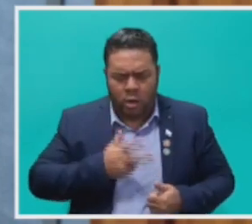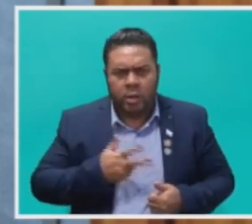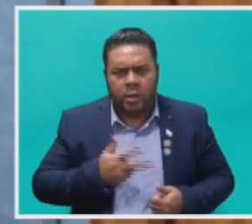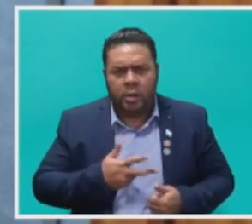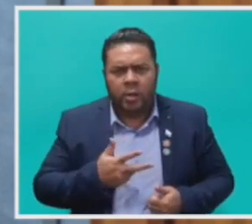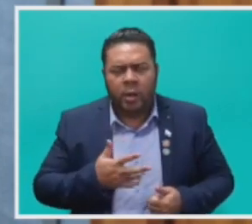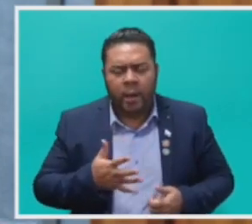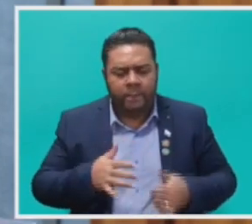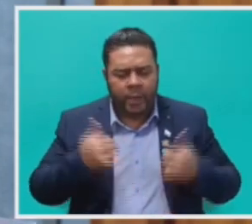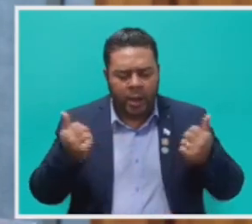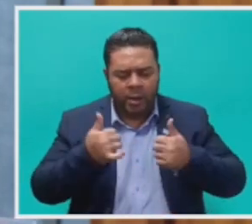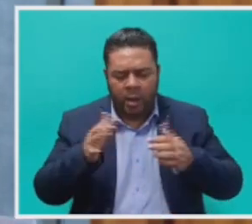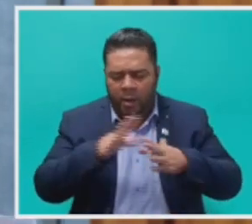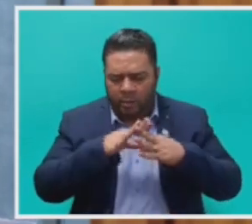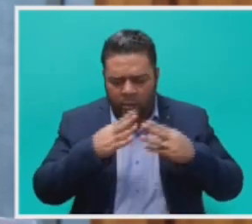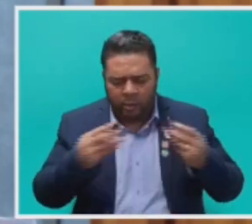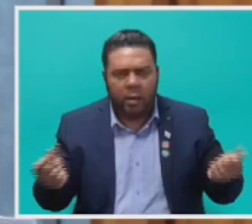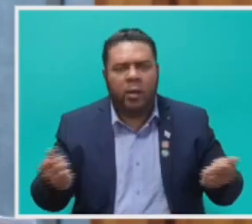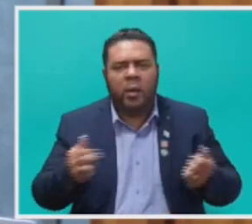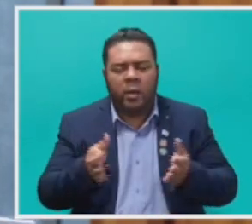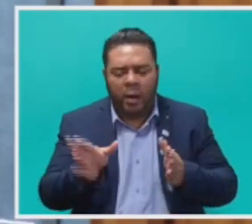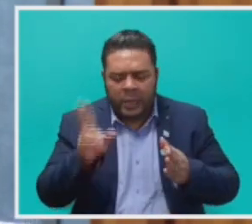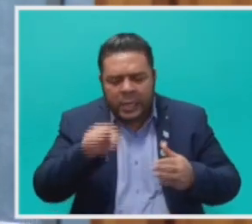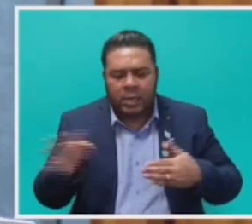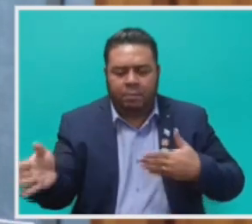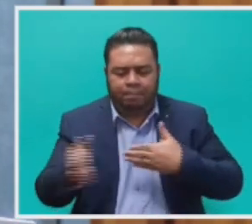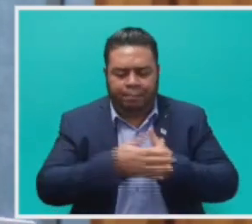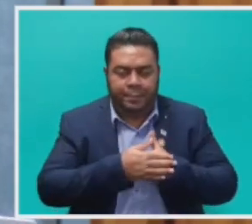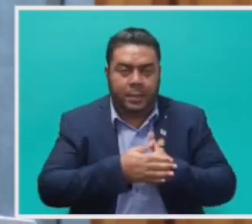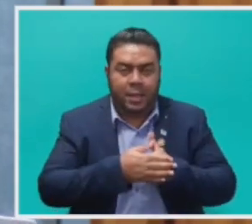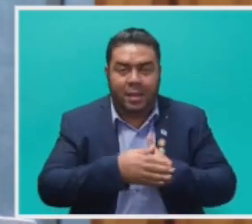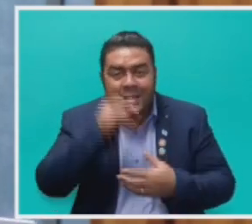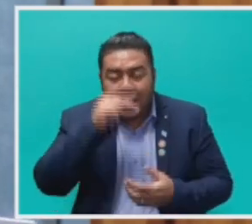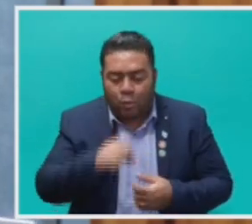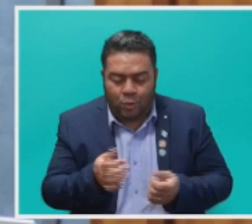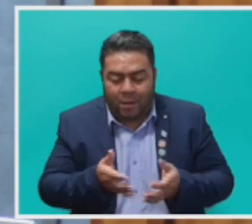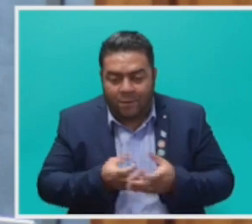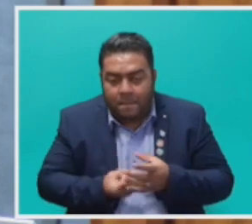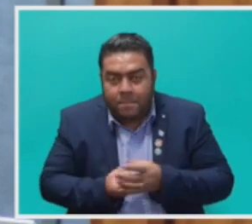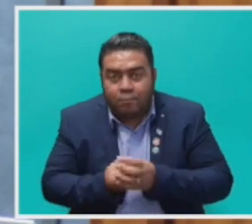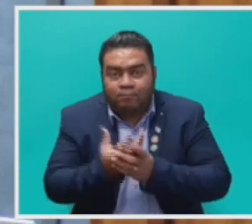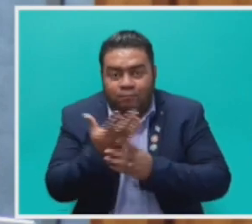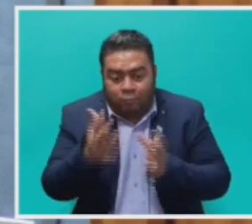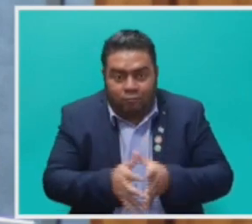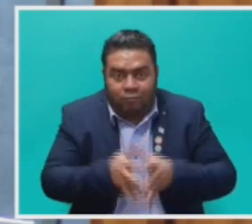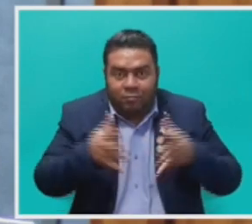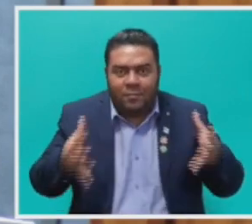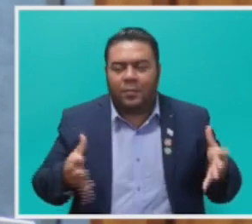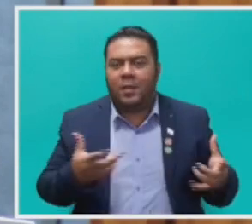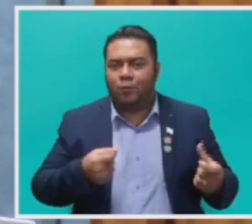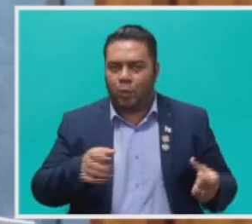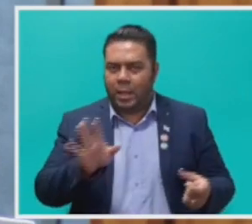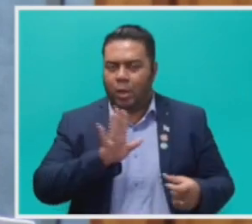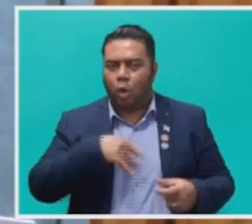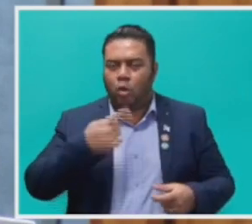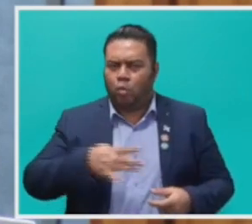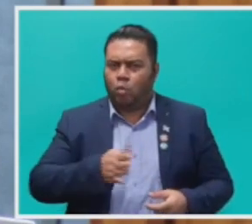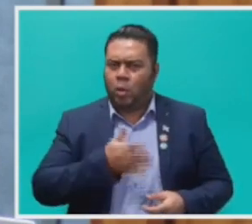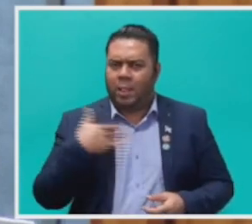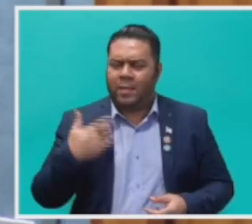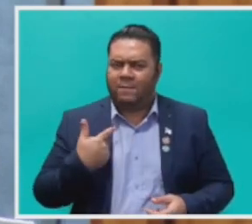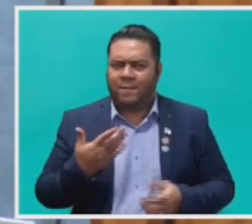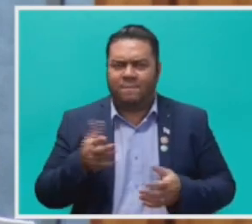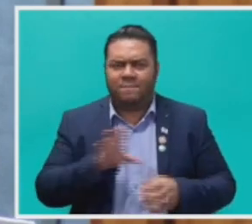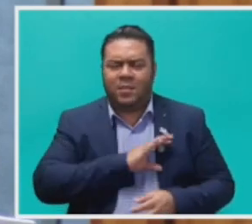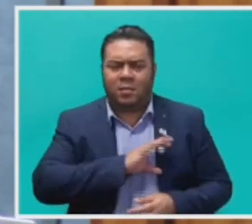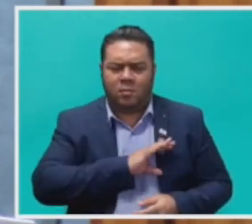many unresolved issues that need closure. Can we be a prosperous society if we live in fear and insecurity? If we do